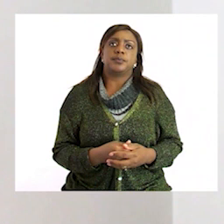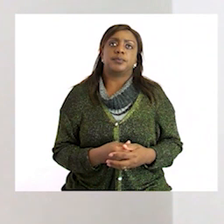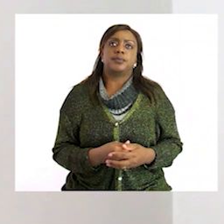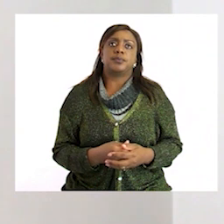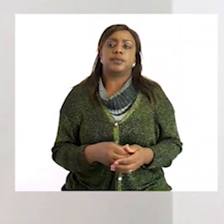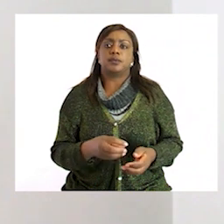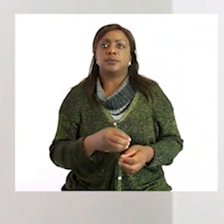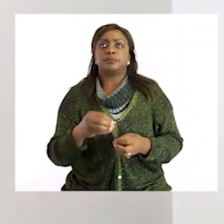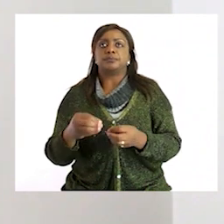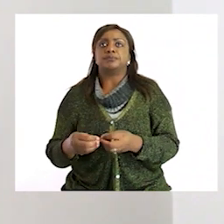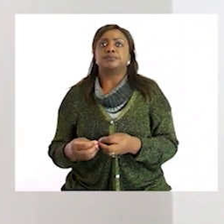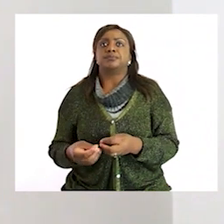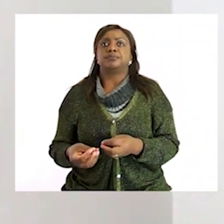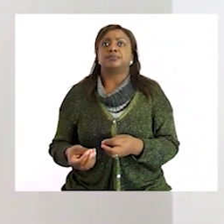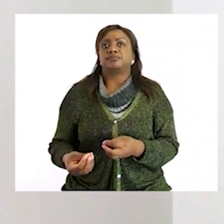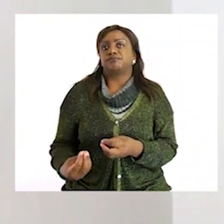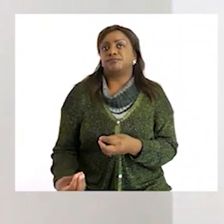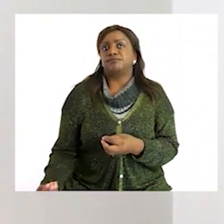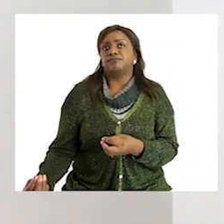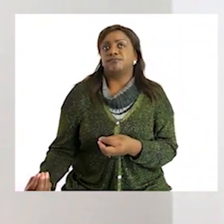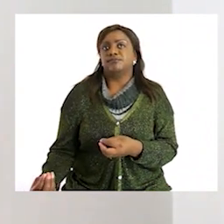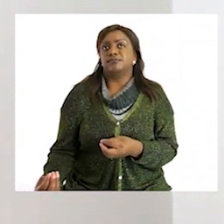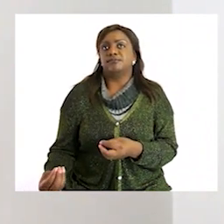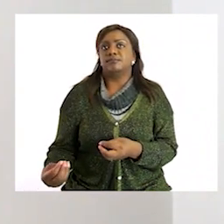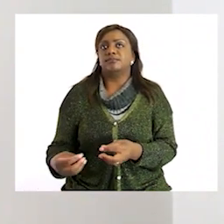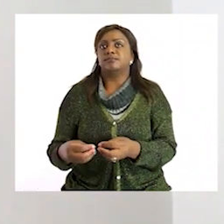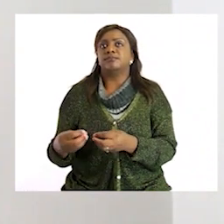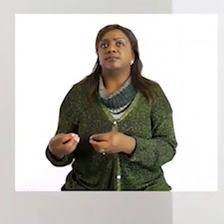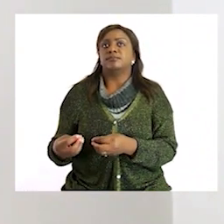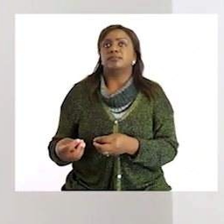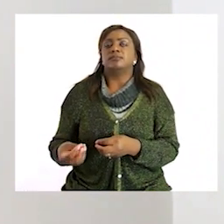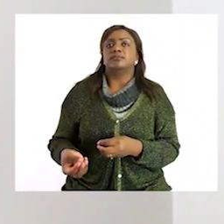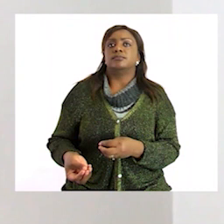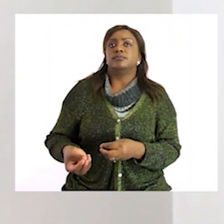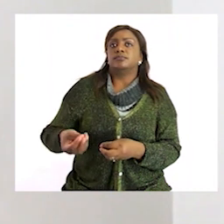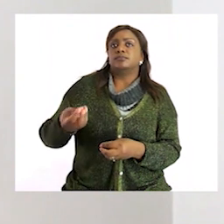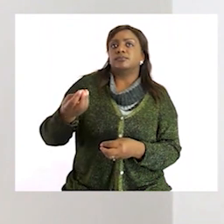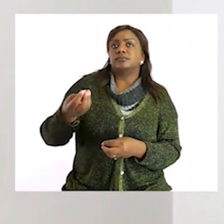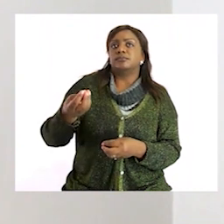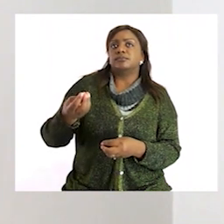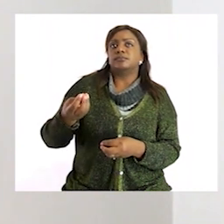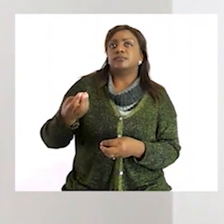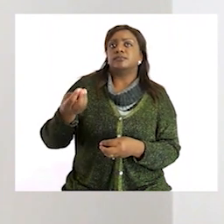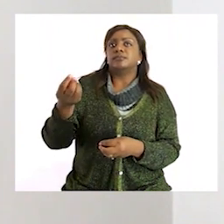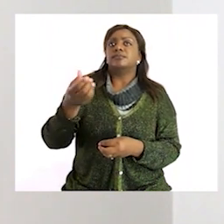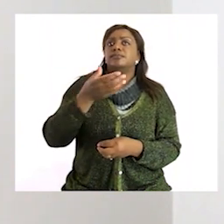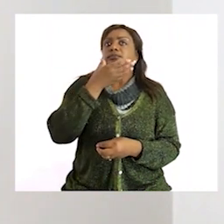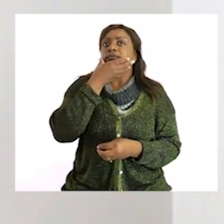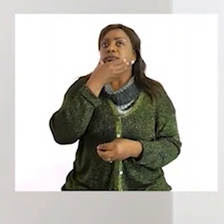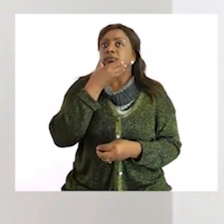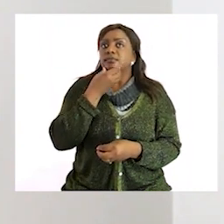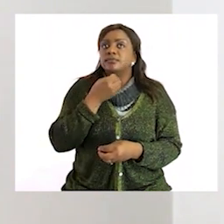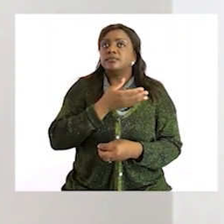or infant, and then we have the childhood. The next stage is the adolescent, and the